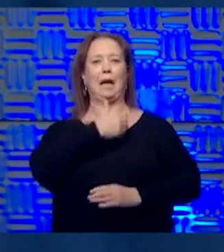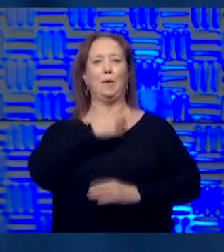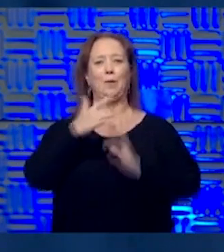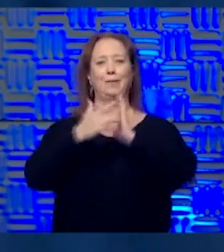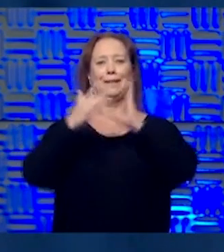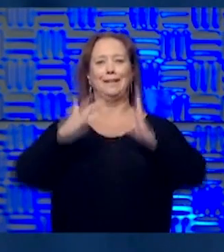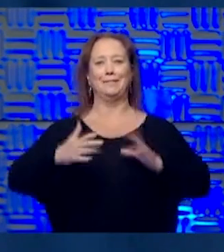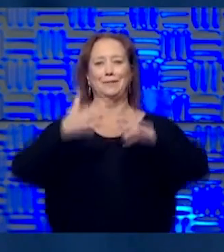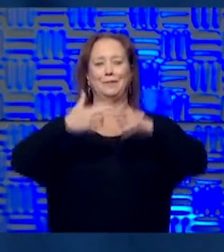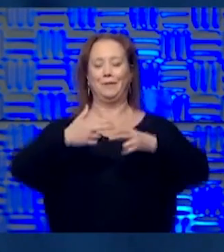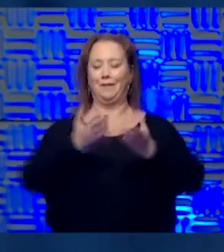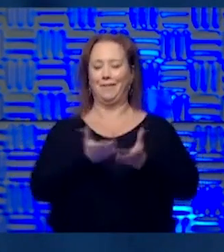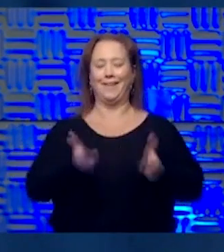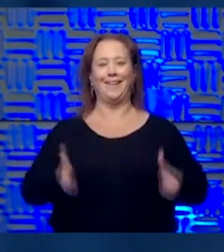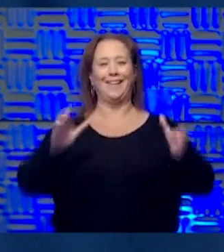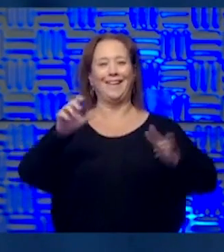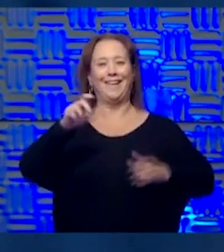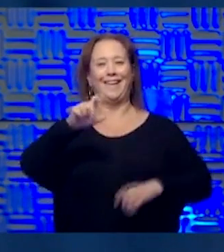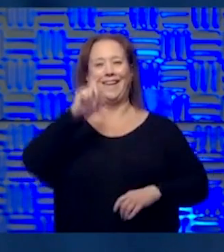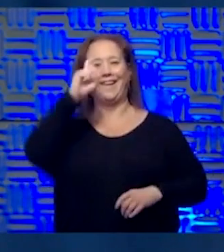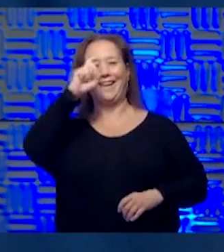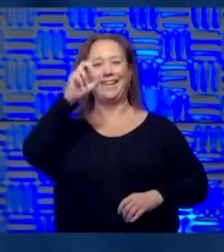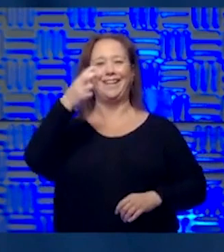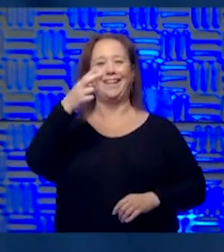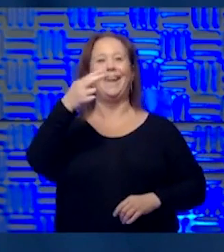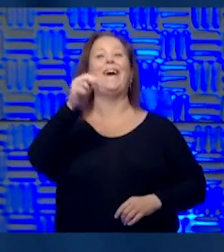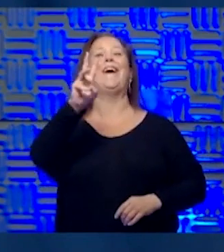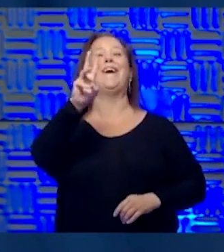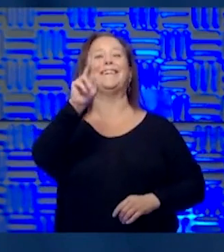So, currently at the